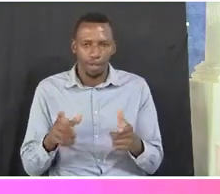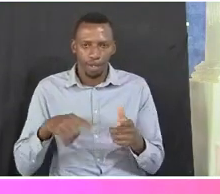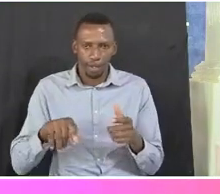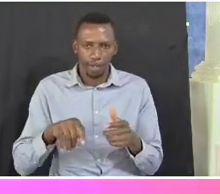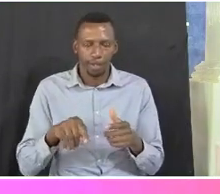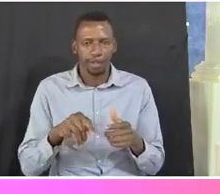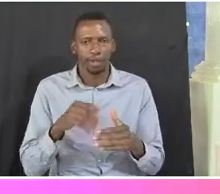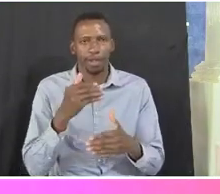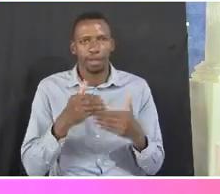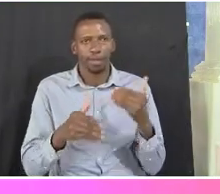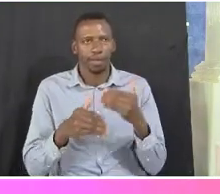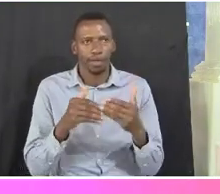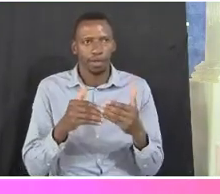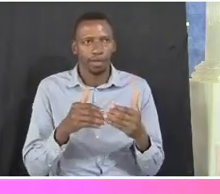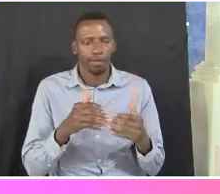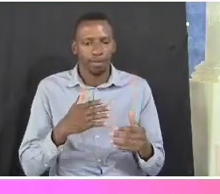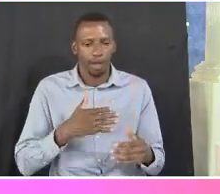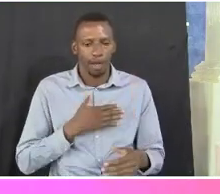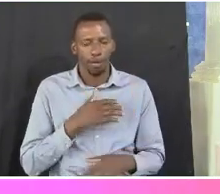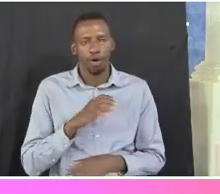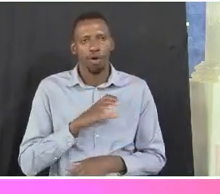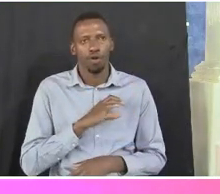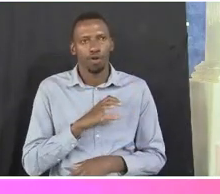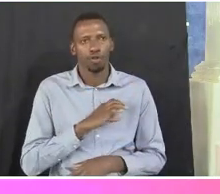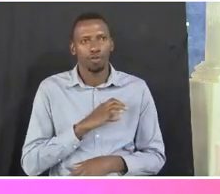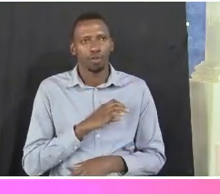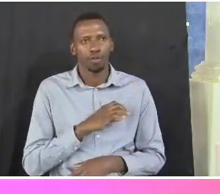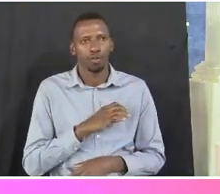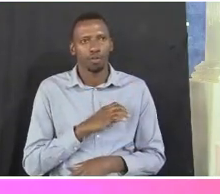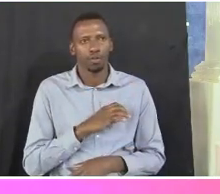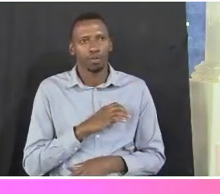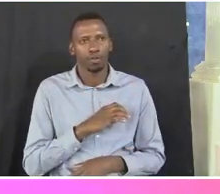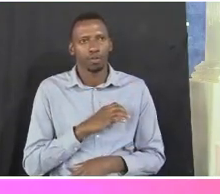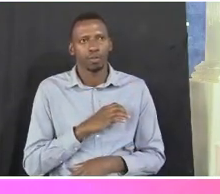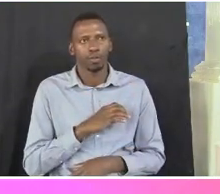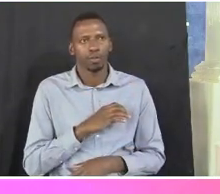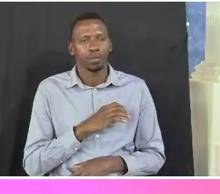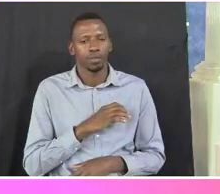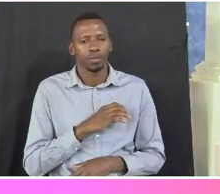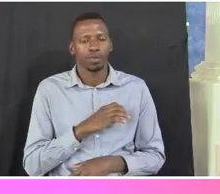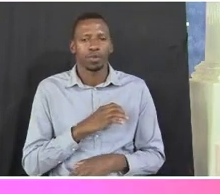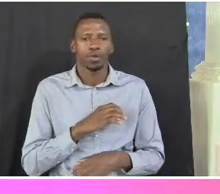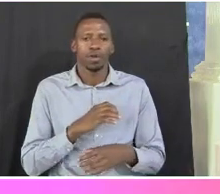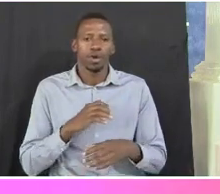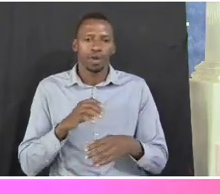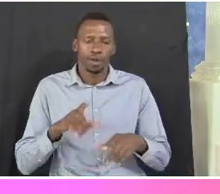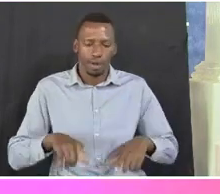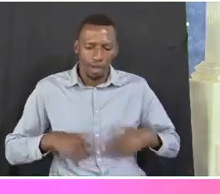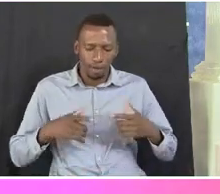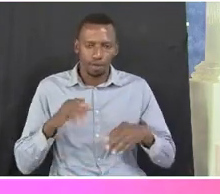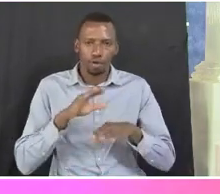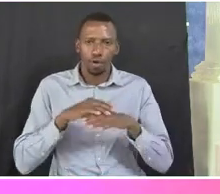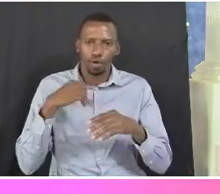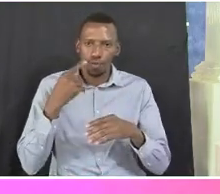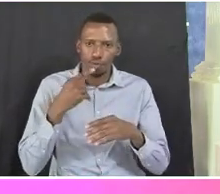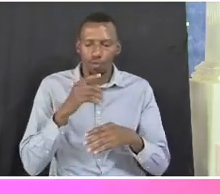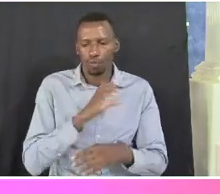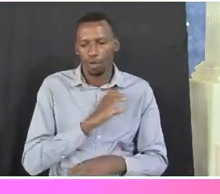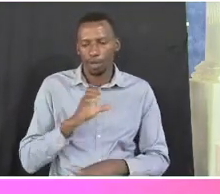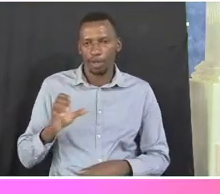build our own Christ, the solid rock. On Christ